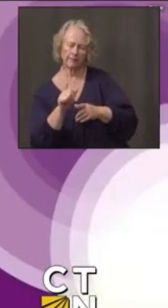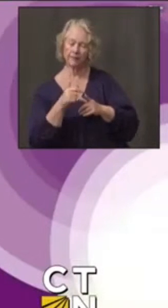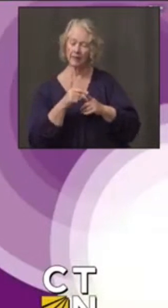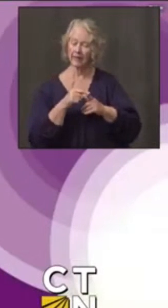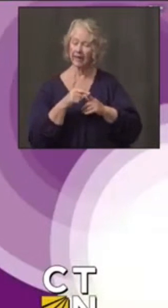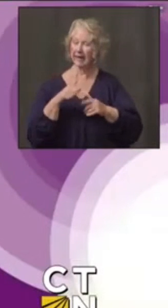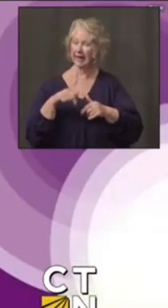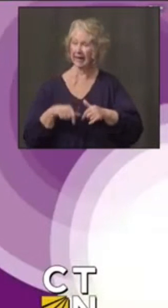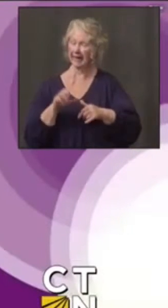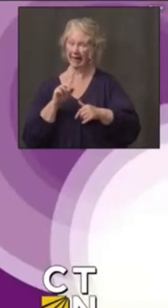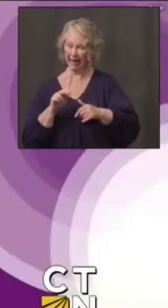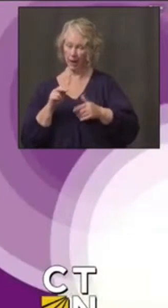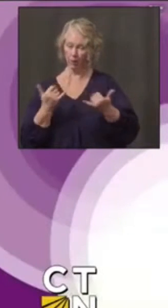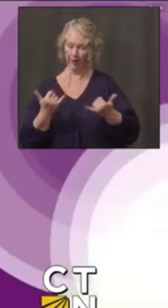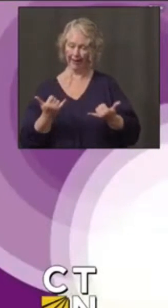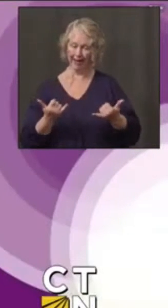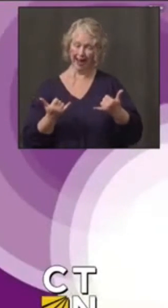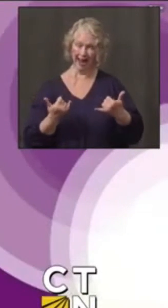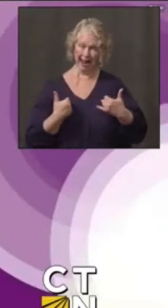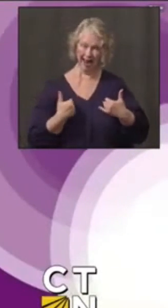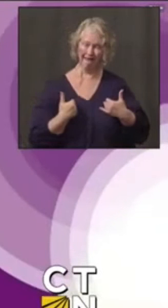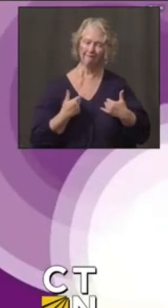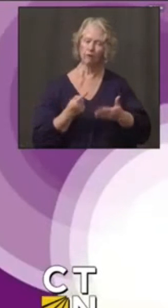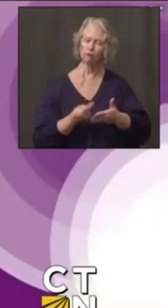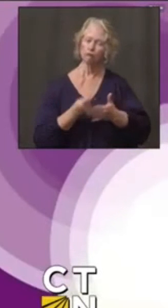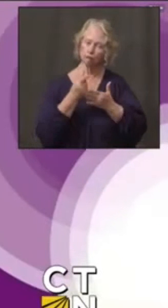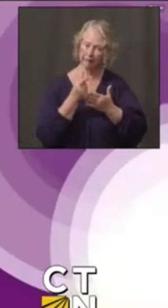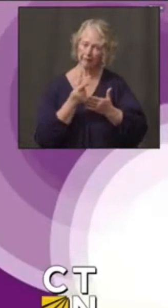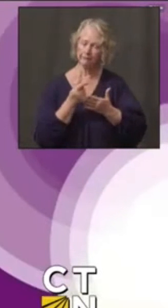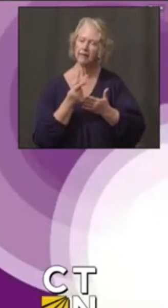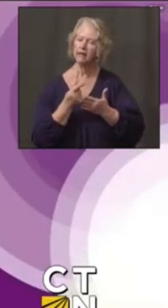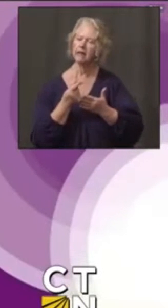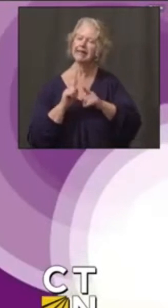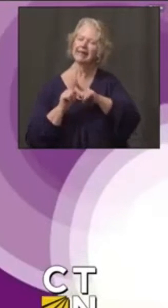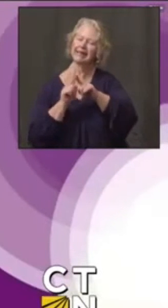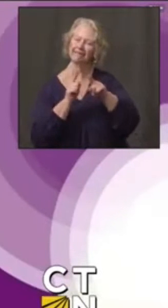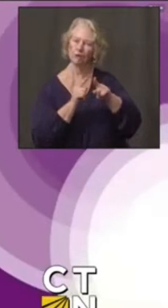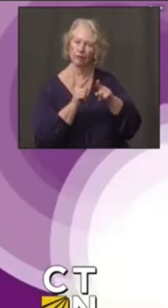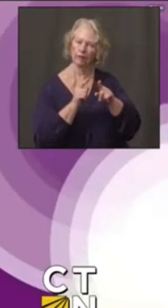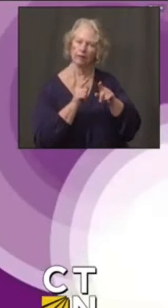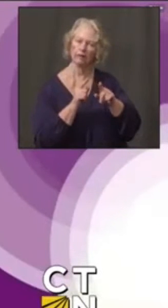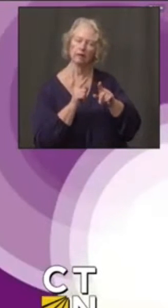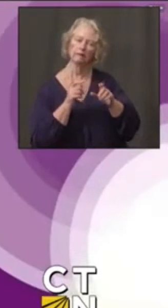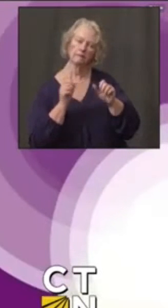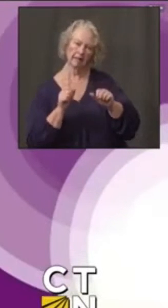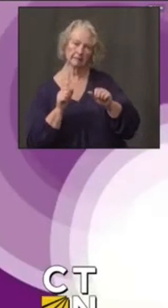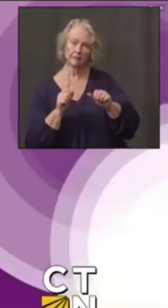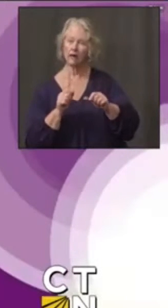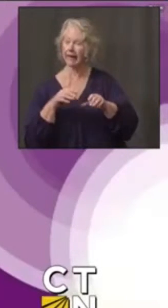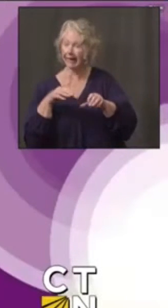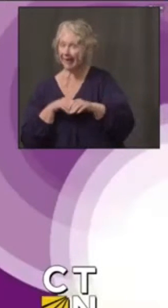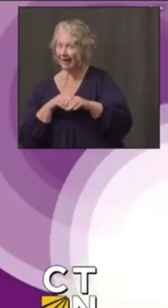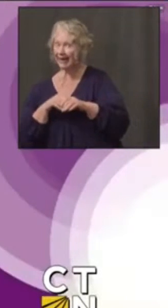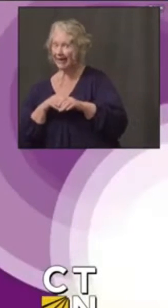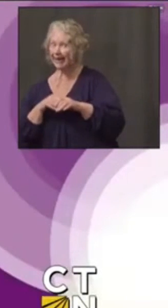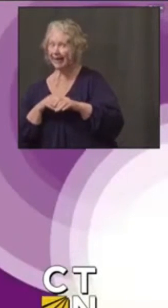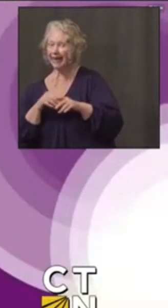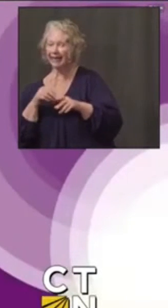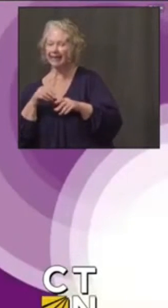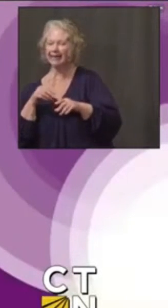in Connecticut, we now have treatments or responses to COVID, even in the intensive care setting,